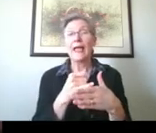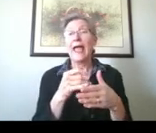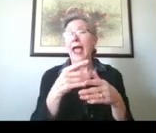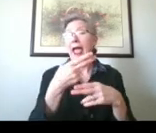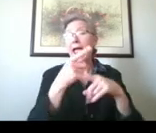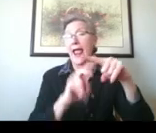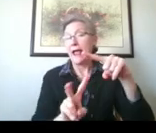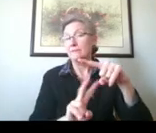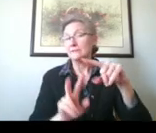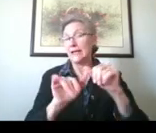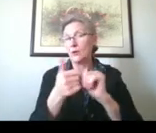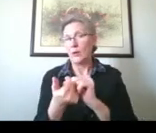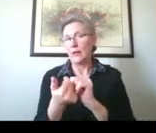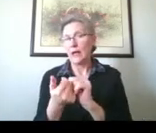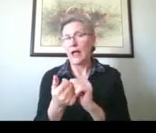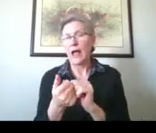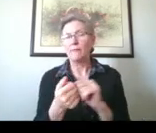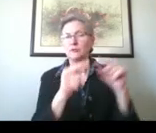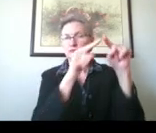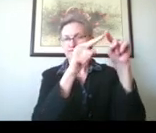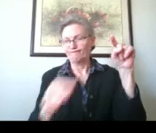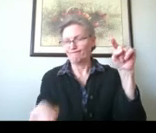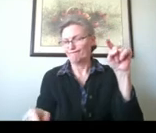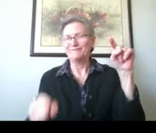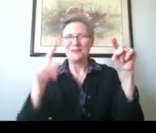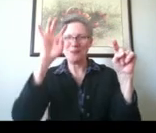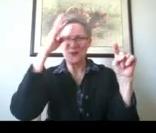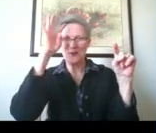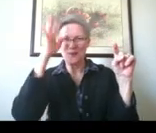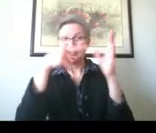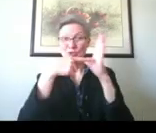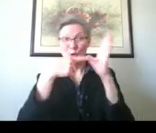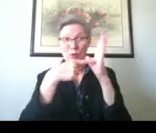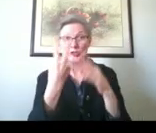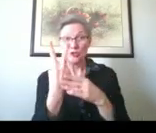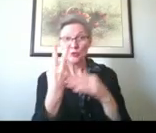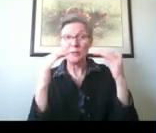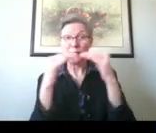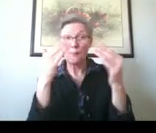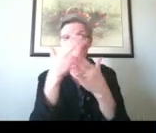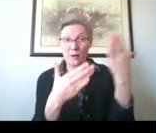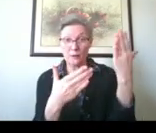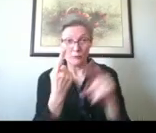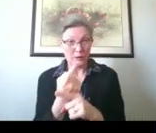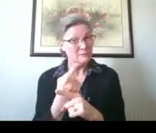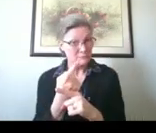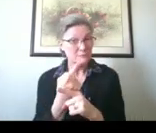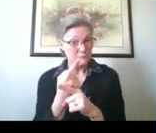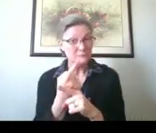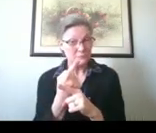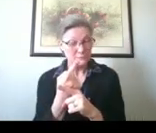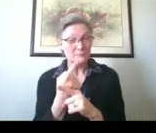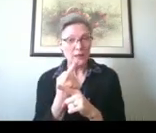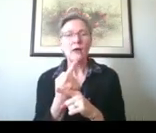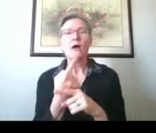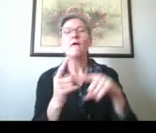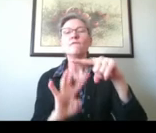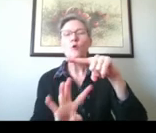creative here, and I'm going to actually draw a half like this, showing 2 equal parts.